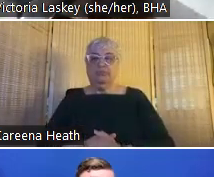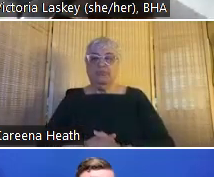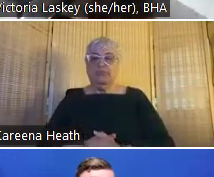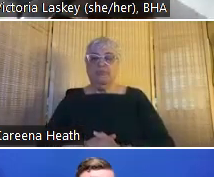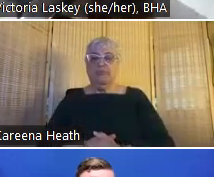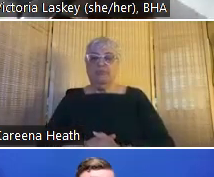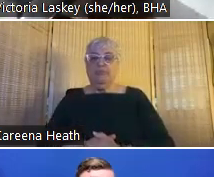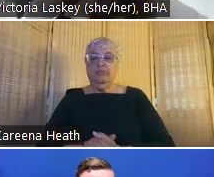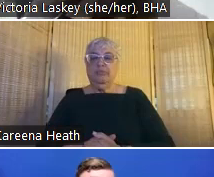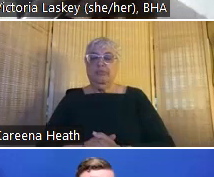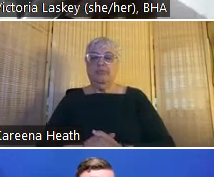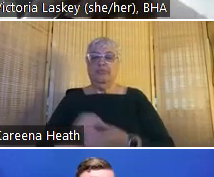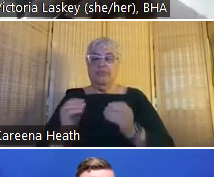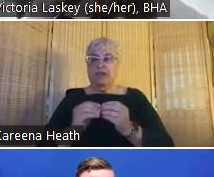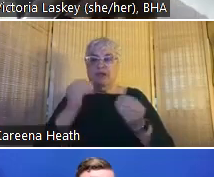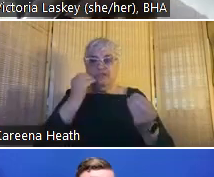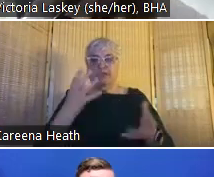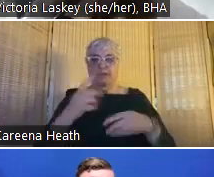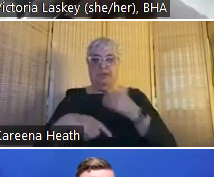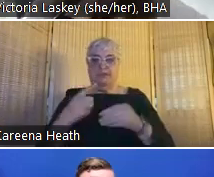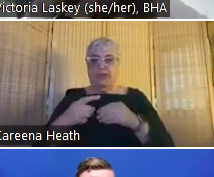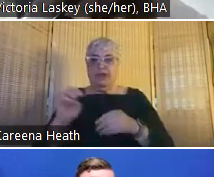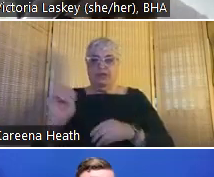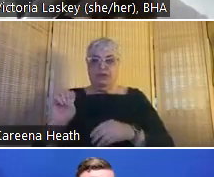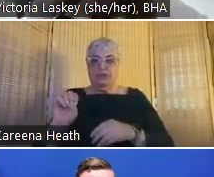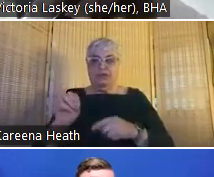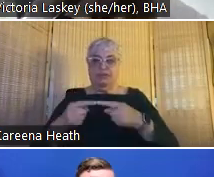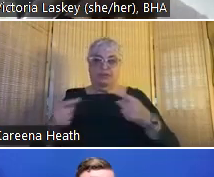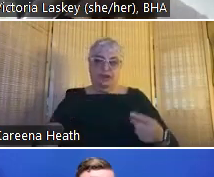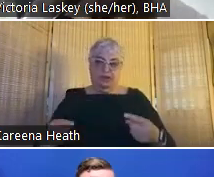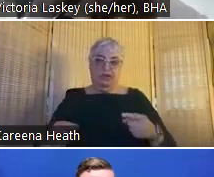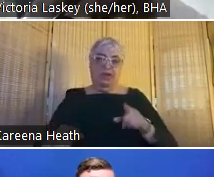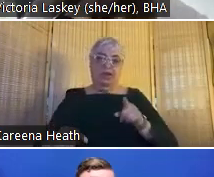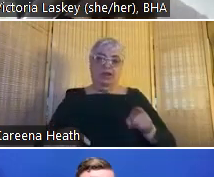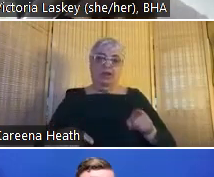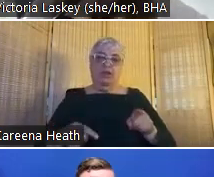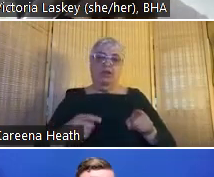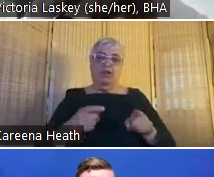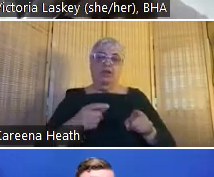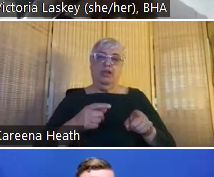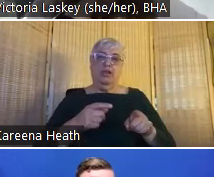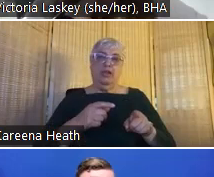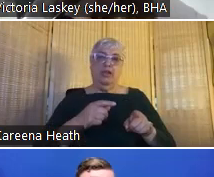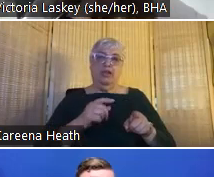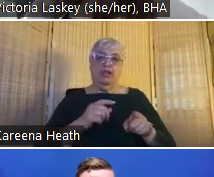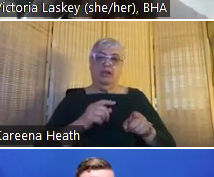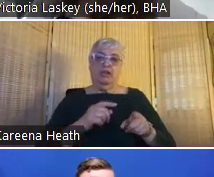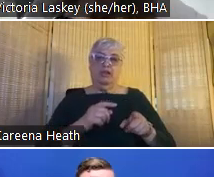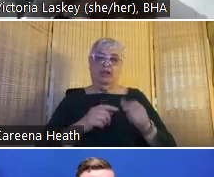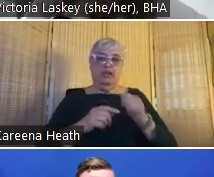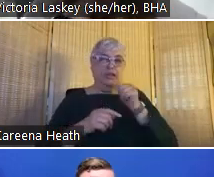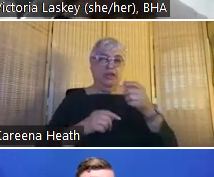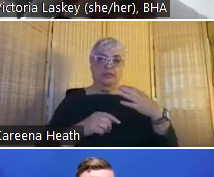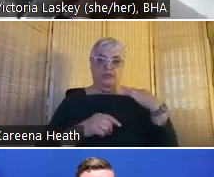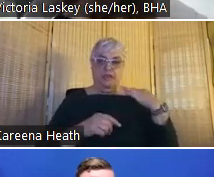Just some further information on emergency versus involuntary commitments. Emergency commitments is when an individual is